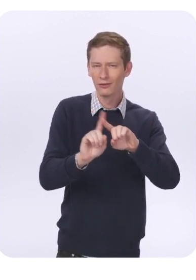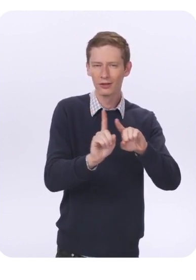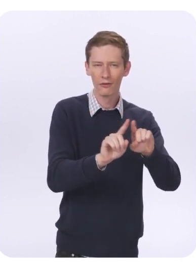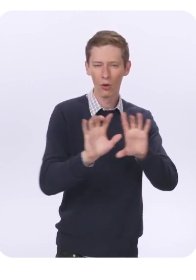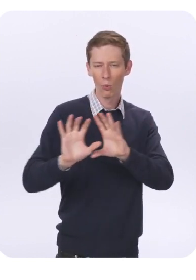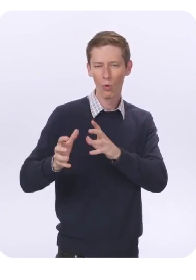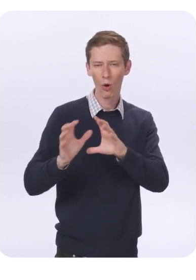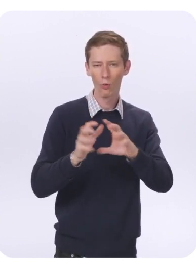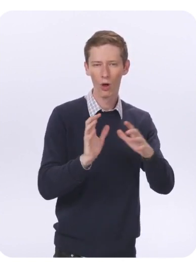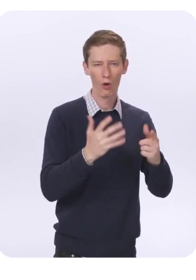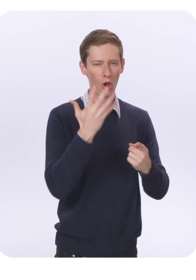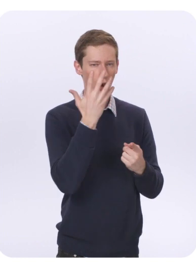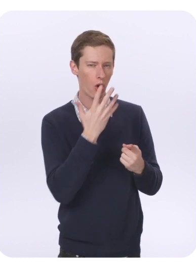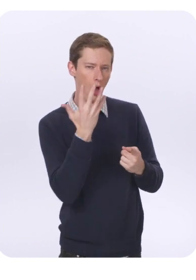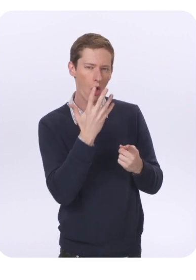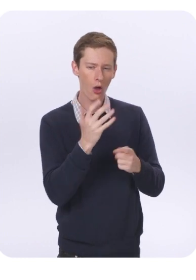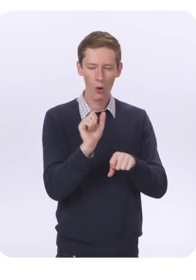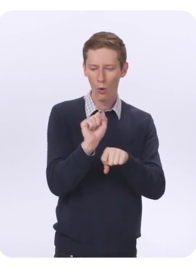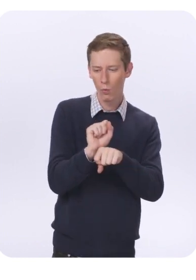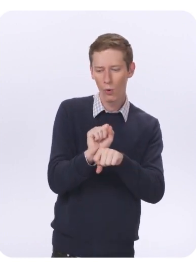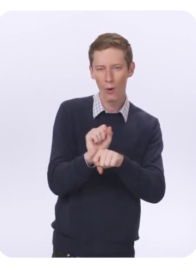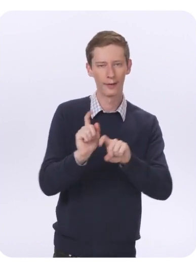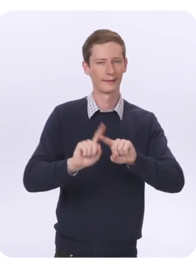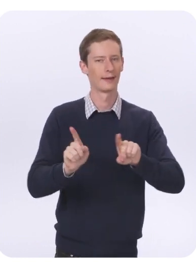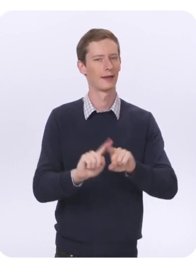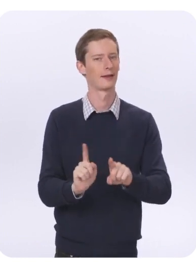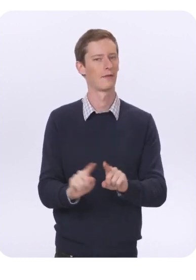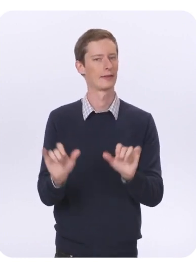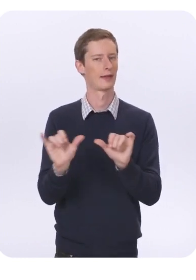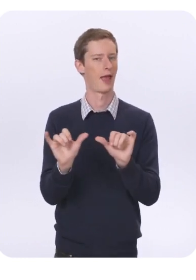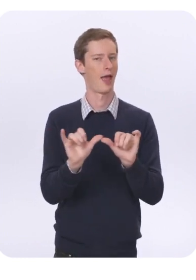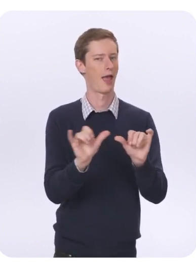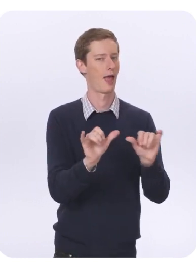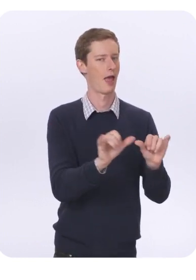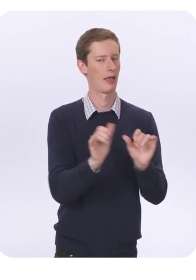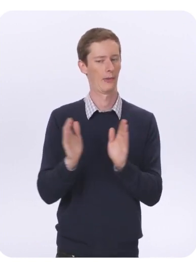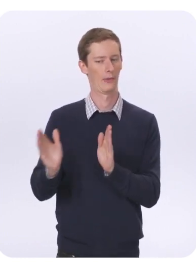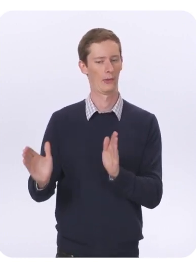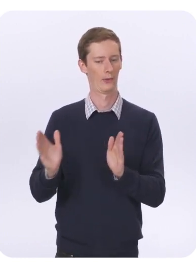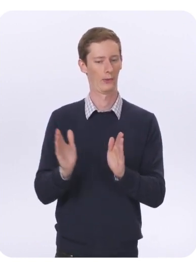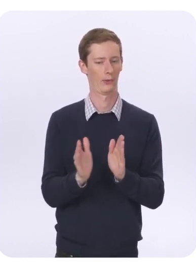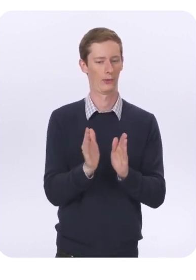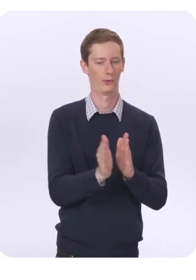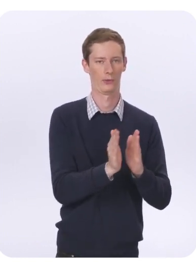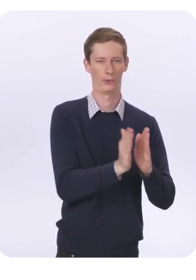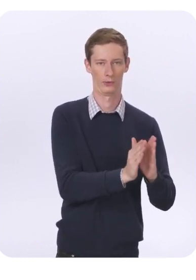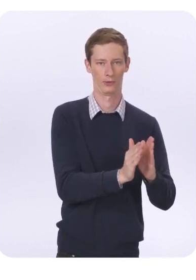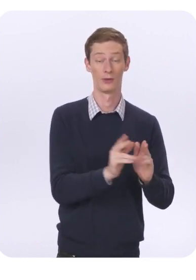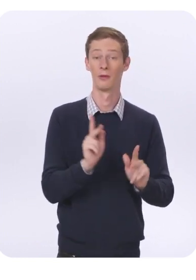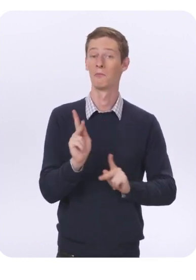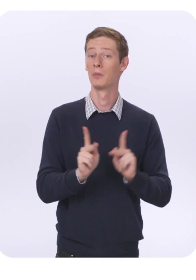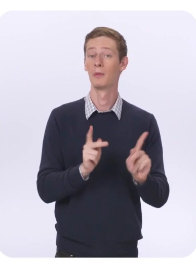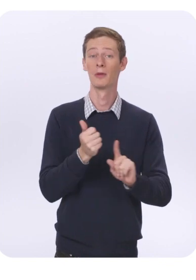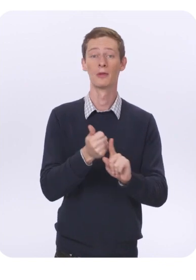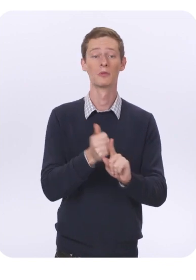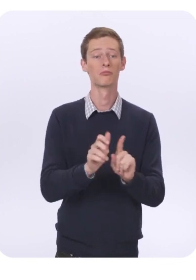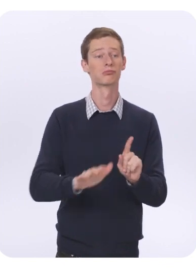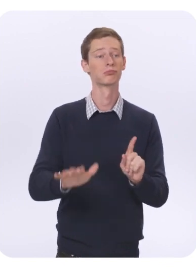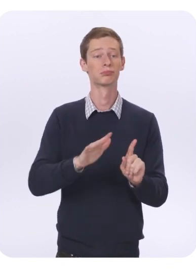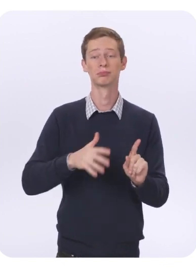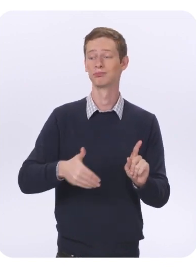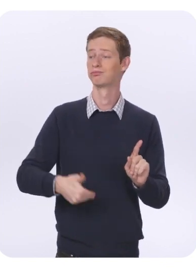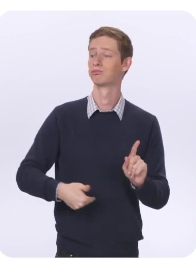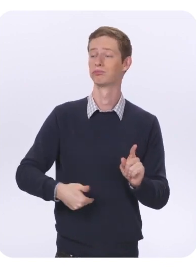also work at different scales. People don't have an intuitive understanding about scale, and simple